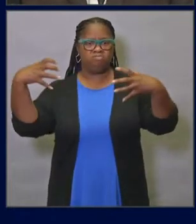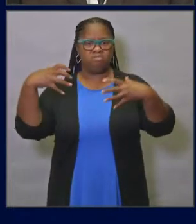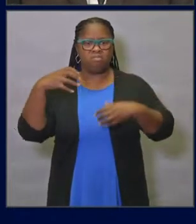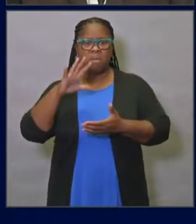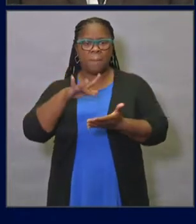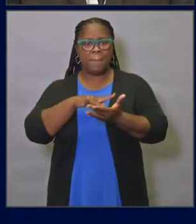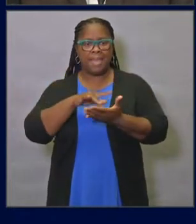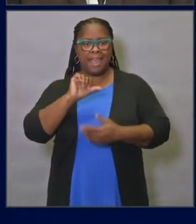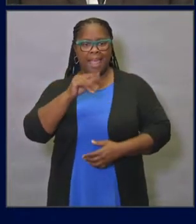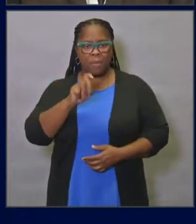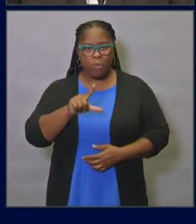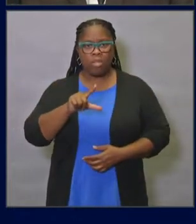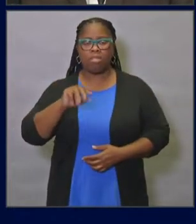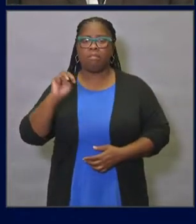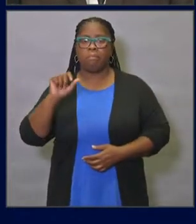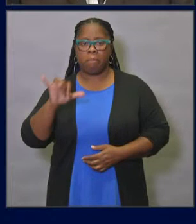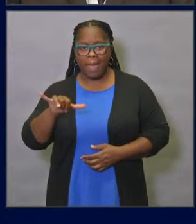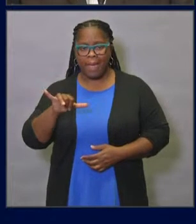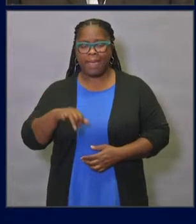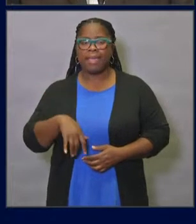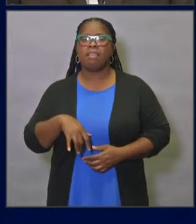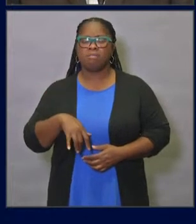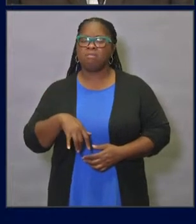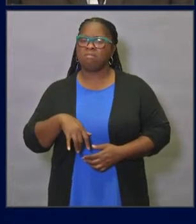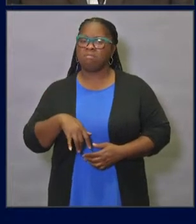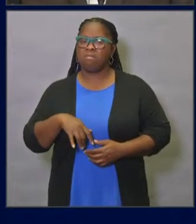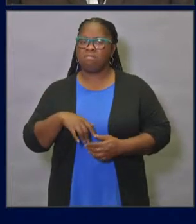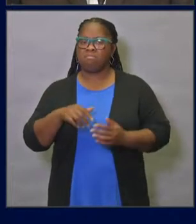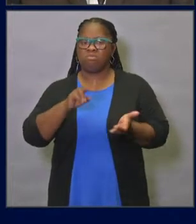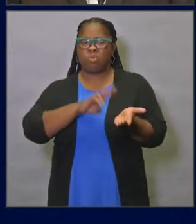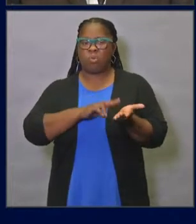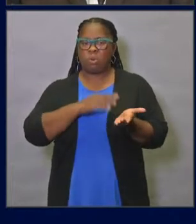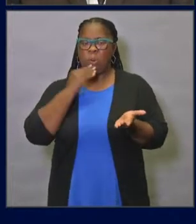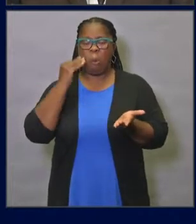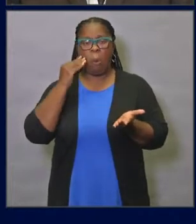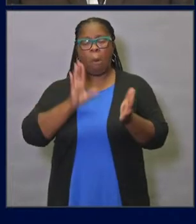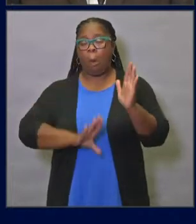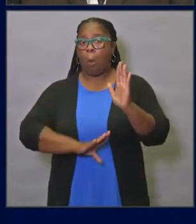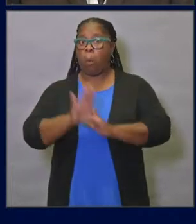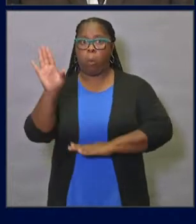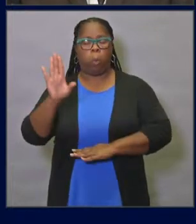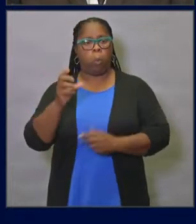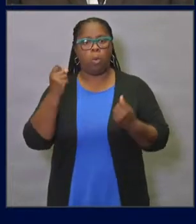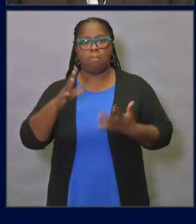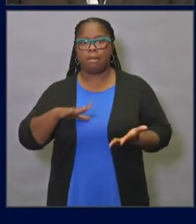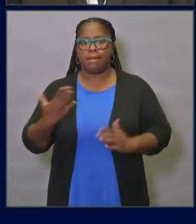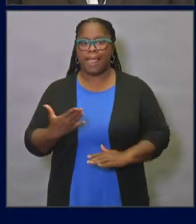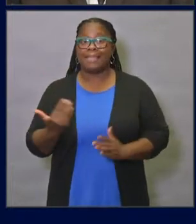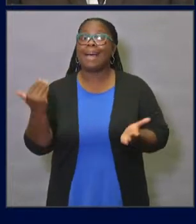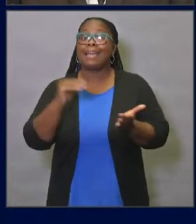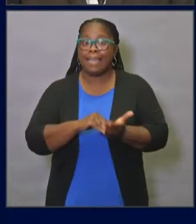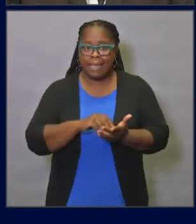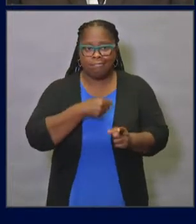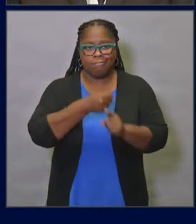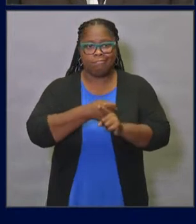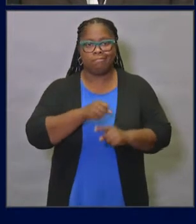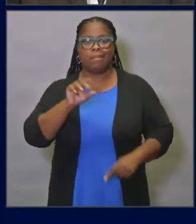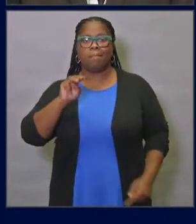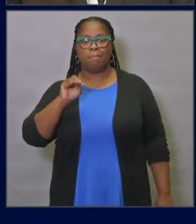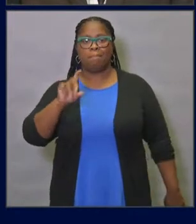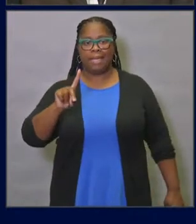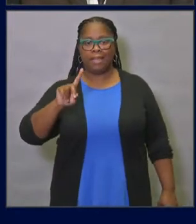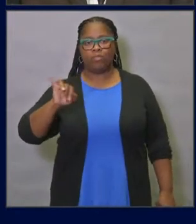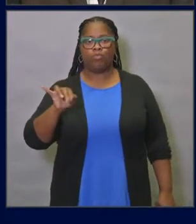May, and then again following our case and hospitalizations peaks in mid-July. Although recently deaths have been